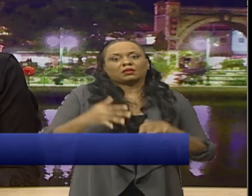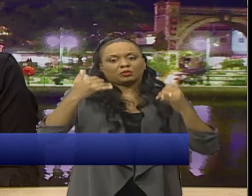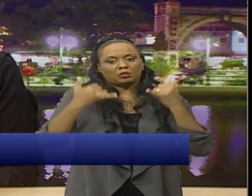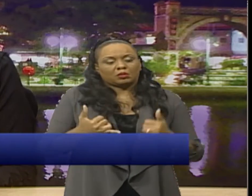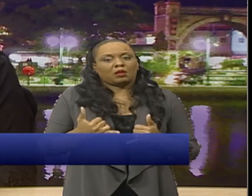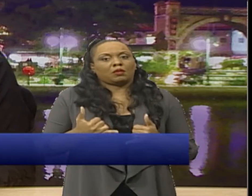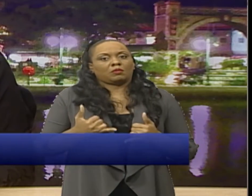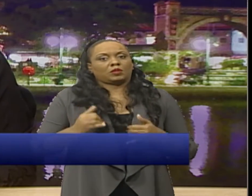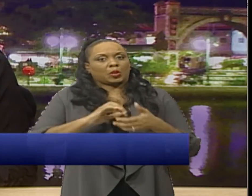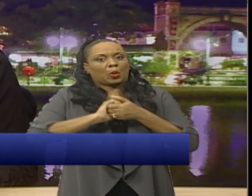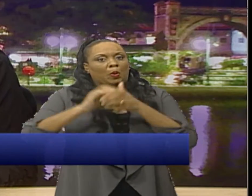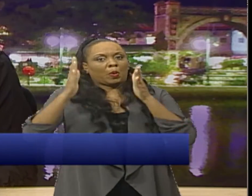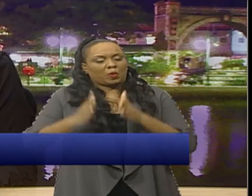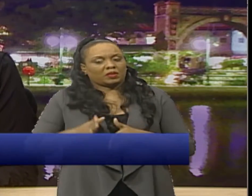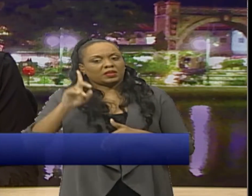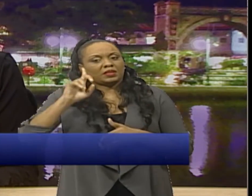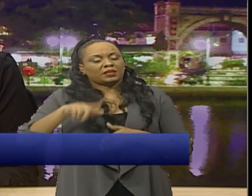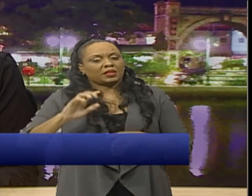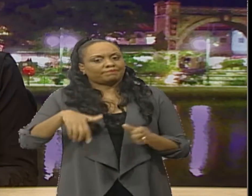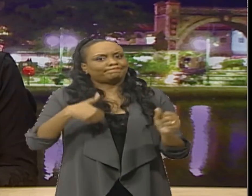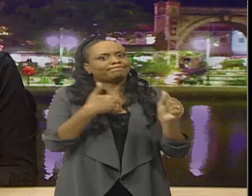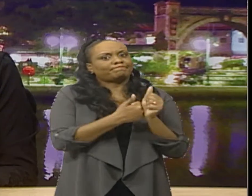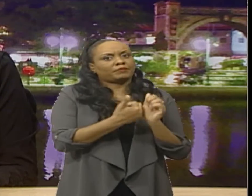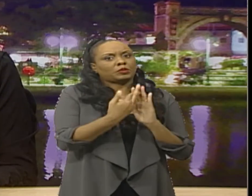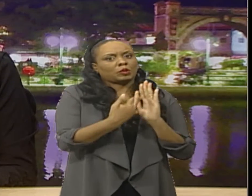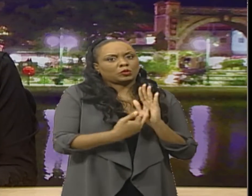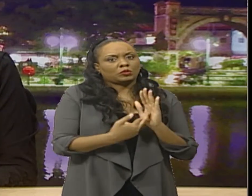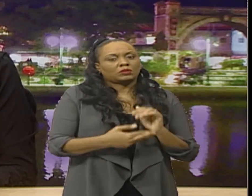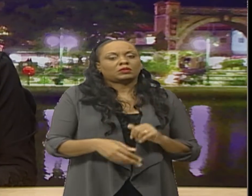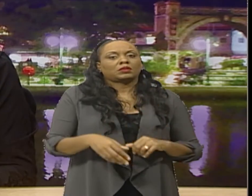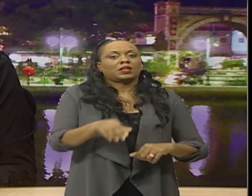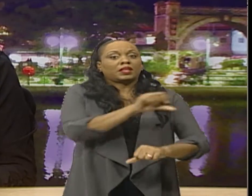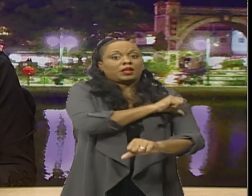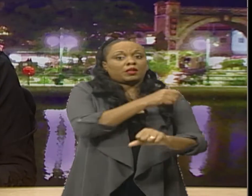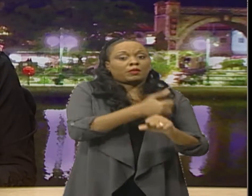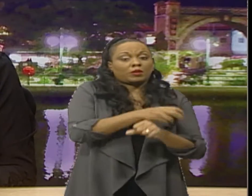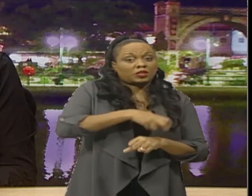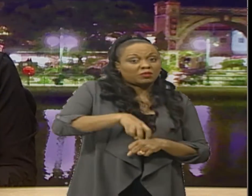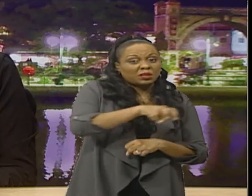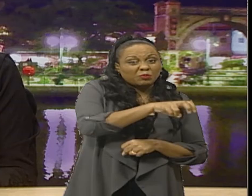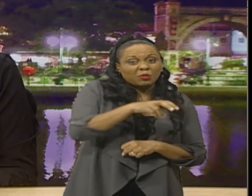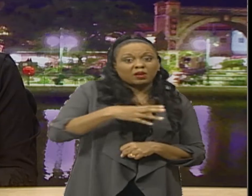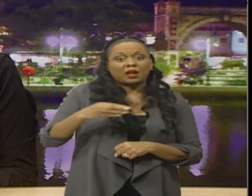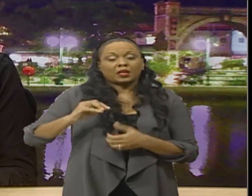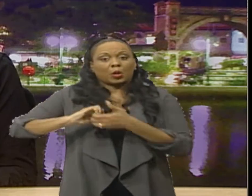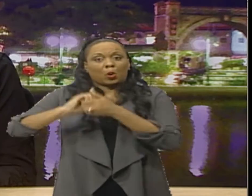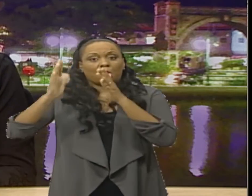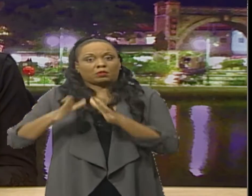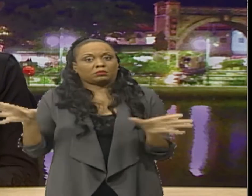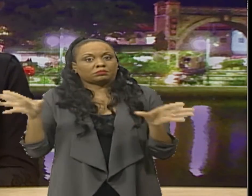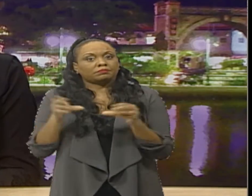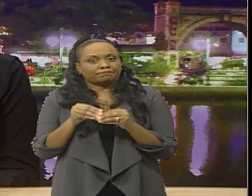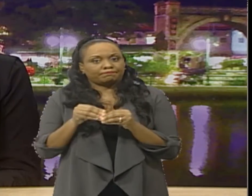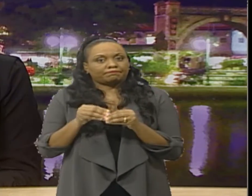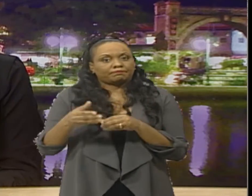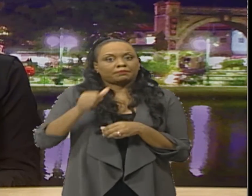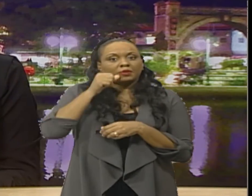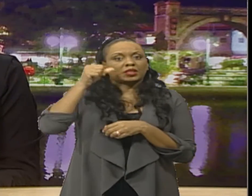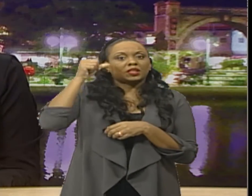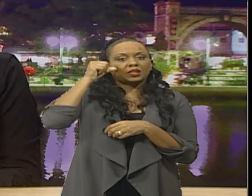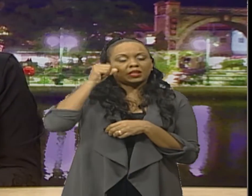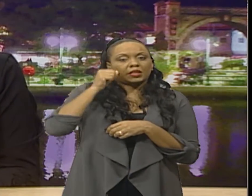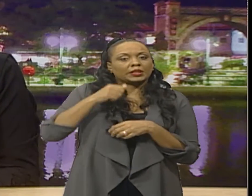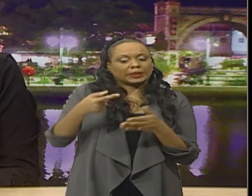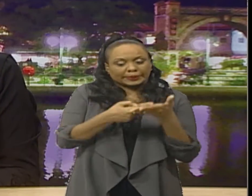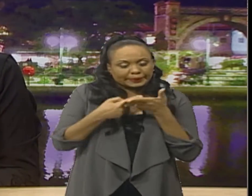order to that sector. The authority and its new board met with owners during a meeting last evening at the Lloyd Erskine Sandiford Centre, as we hear